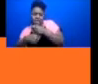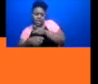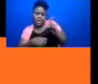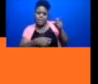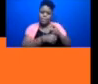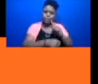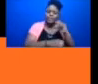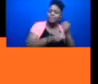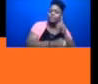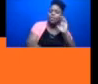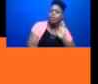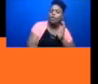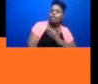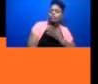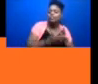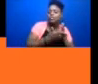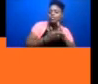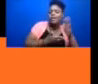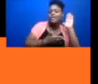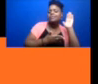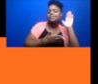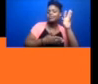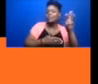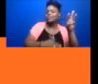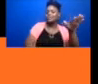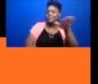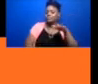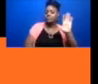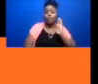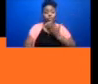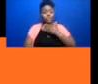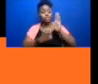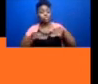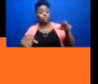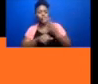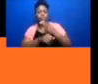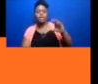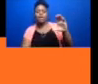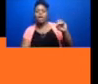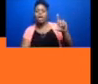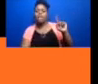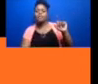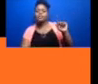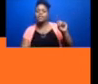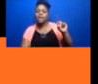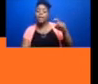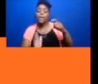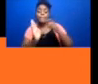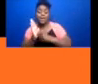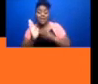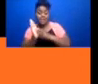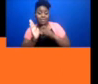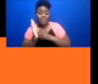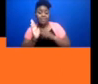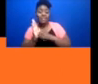in the process. They sell their coltan to Chinese distributors who